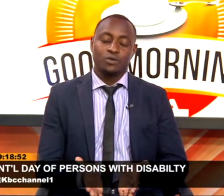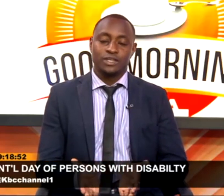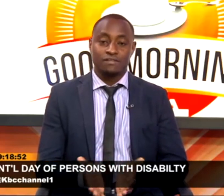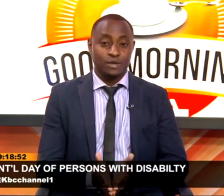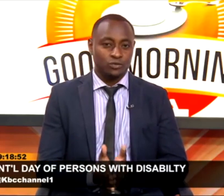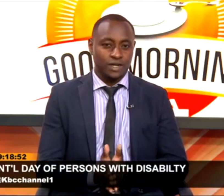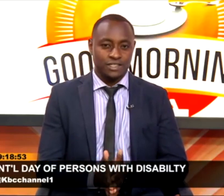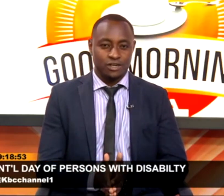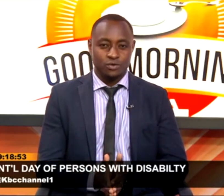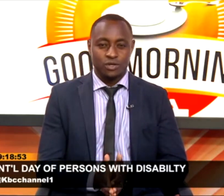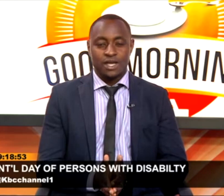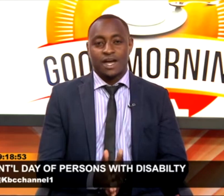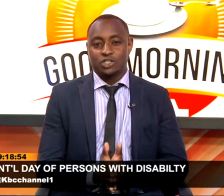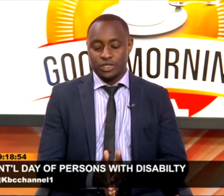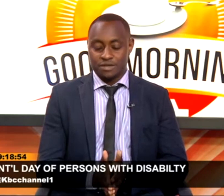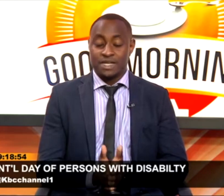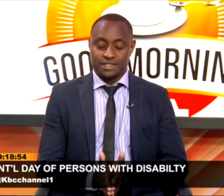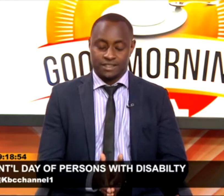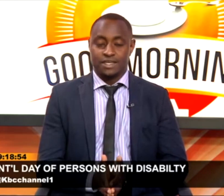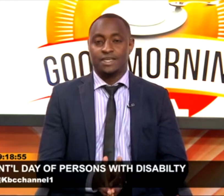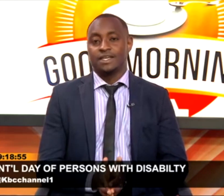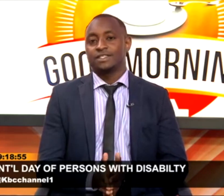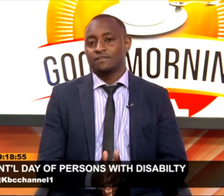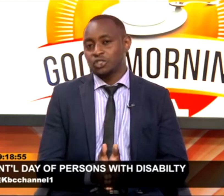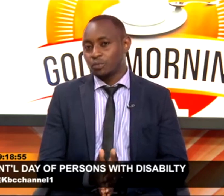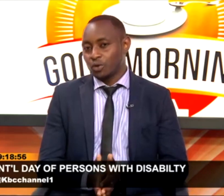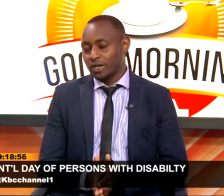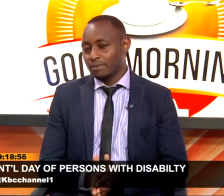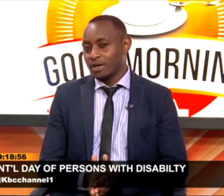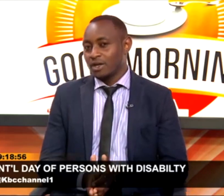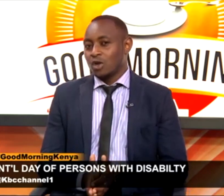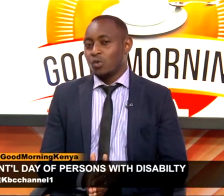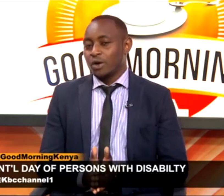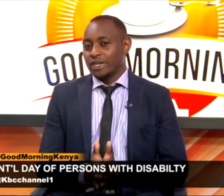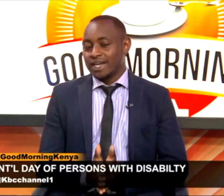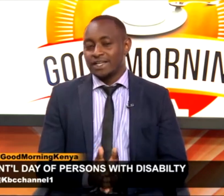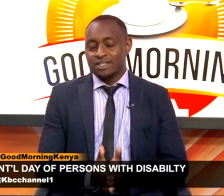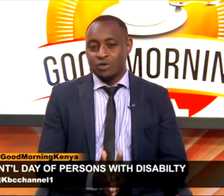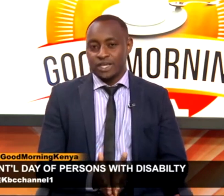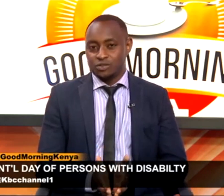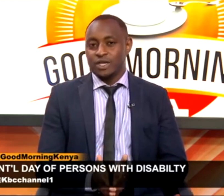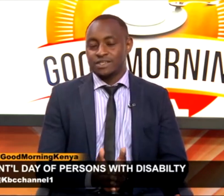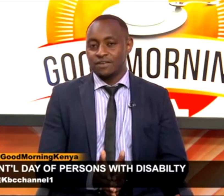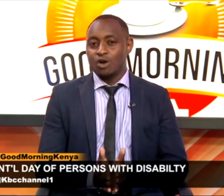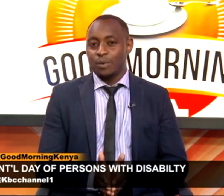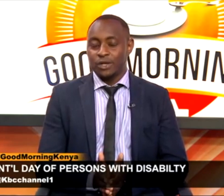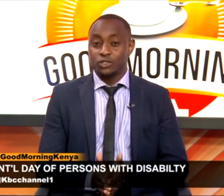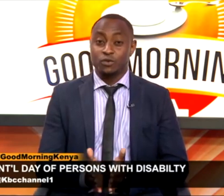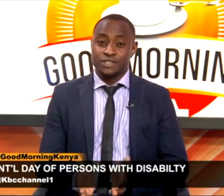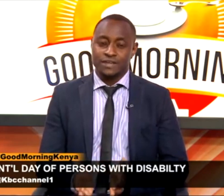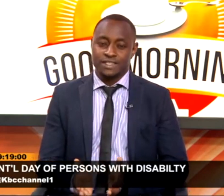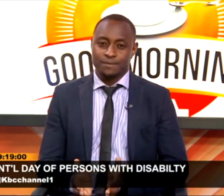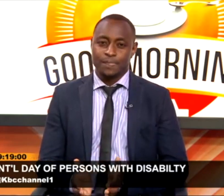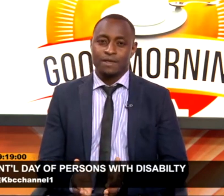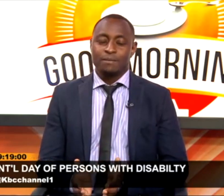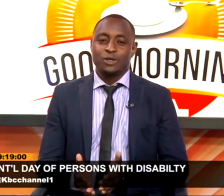local county government of Kajiado, a joint emergency intervention program, where we realize now, yes, we are serving our population